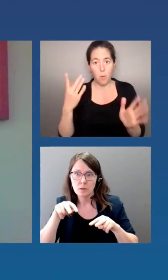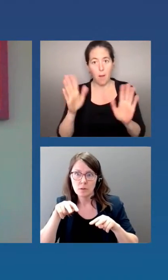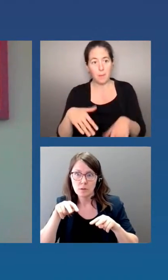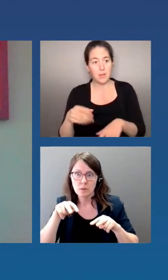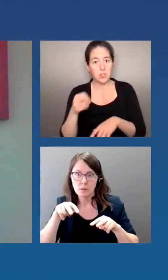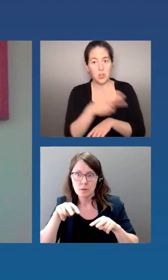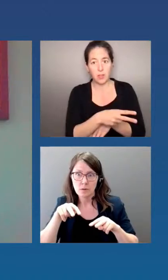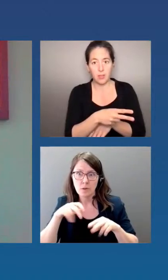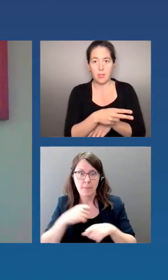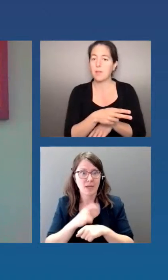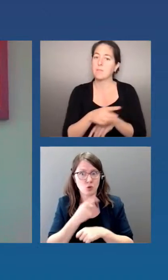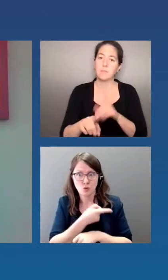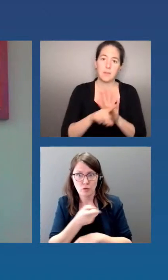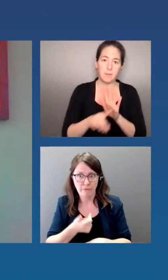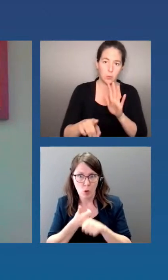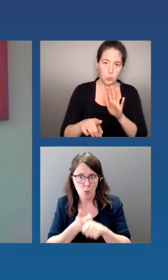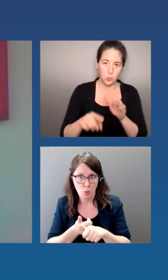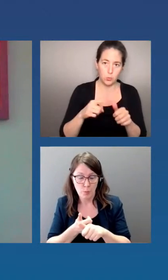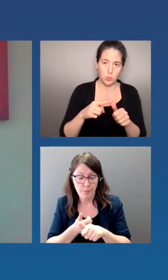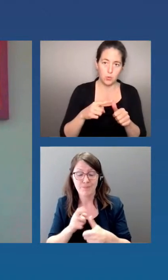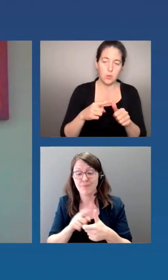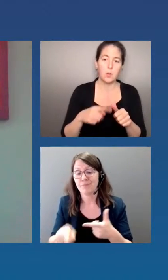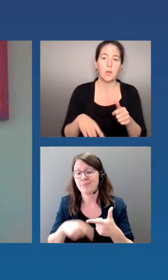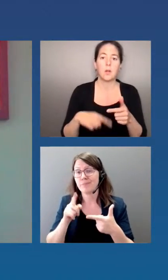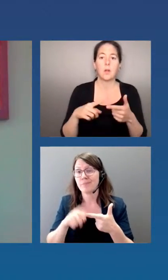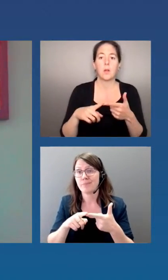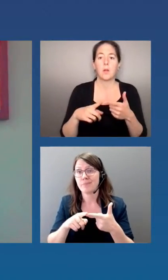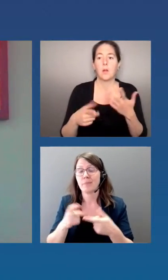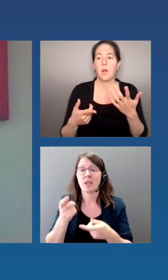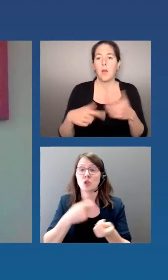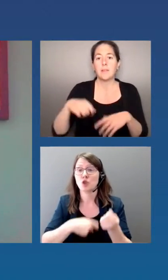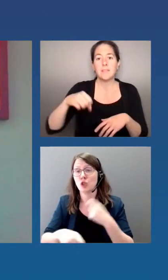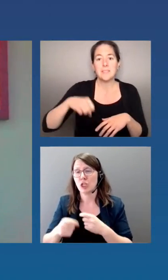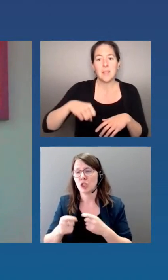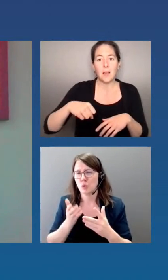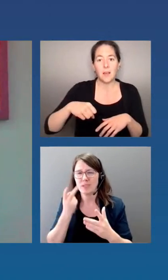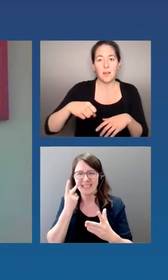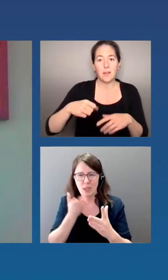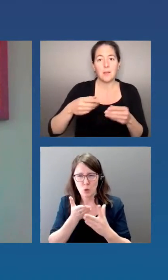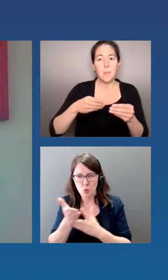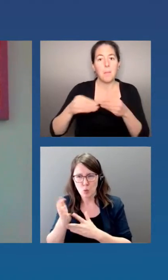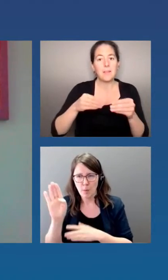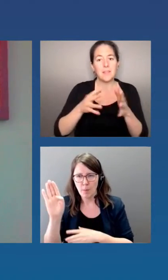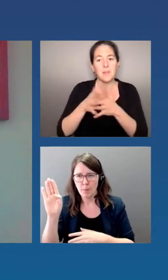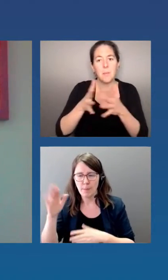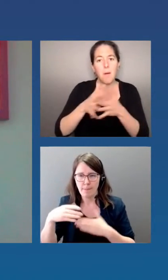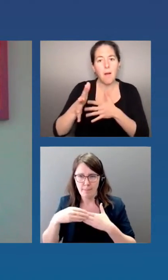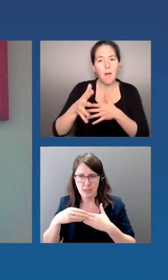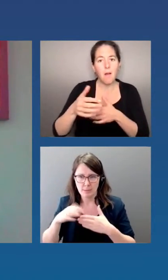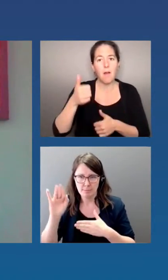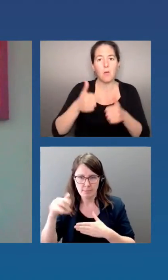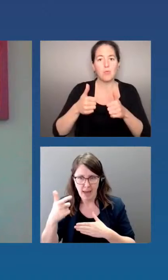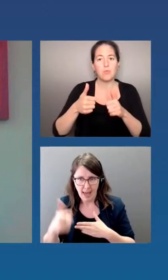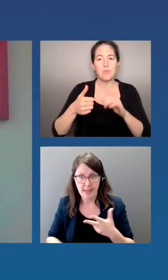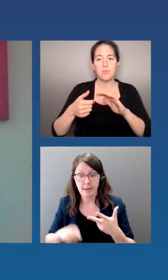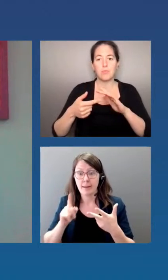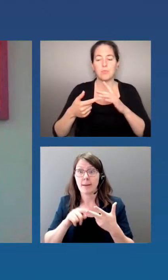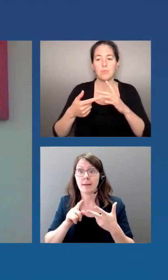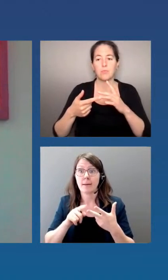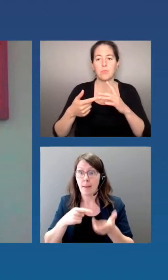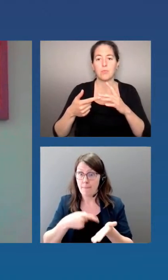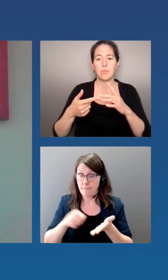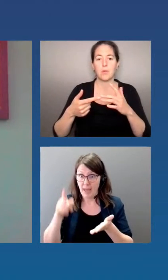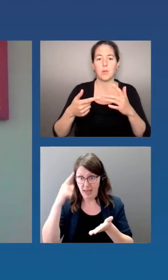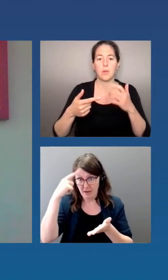Shifting to clear plastic bags, developing a tag a bag system. These types of things are all pretty different from what